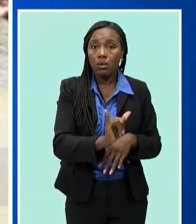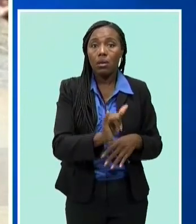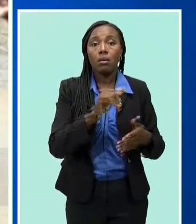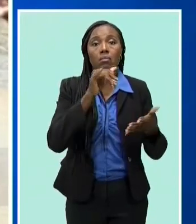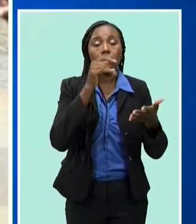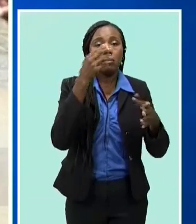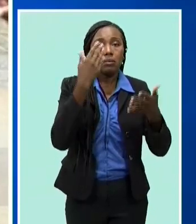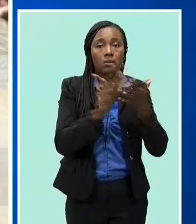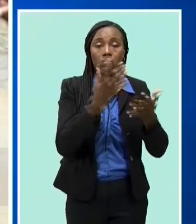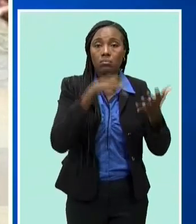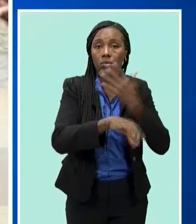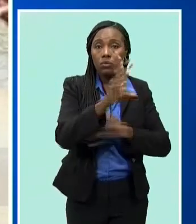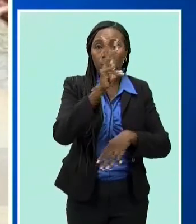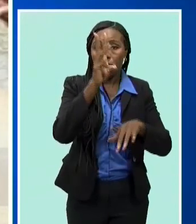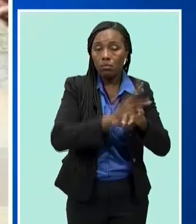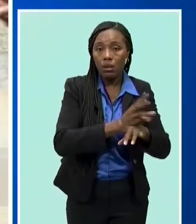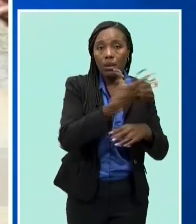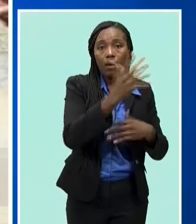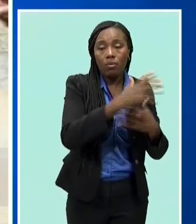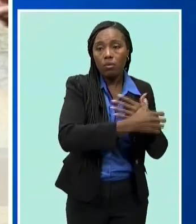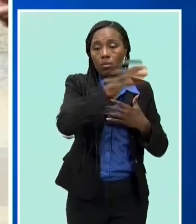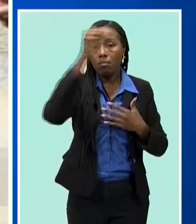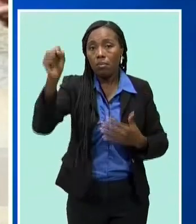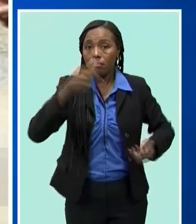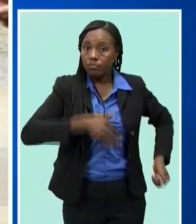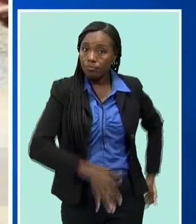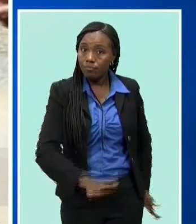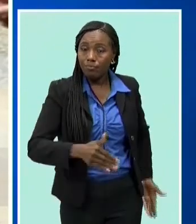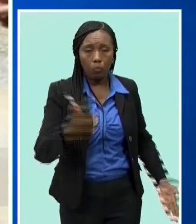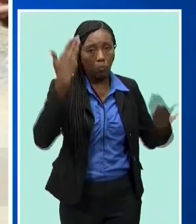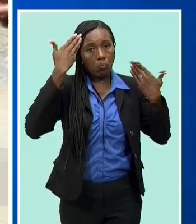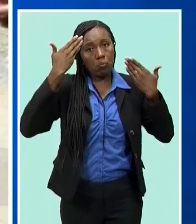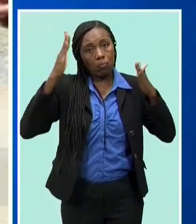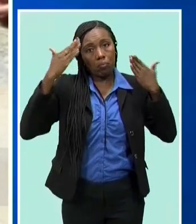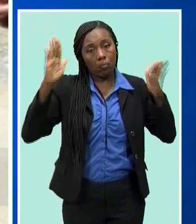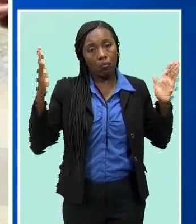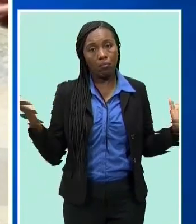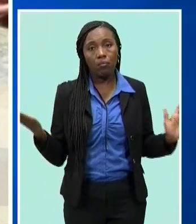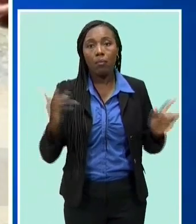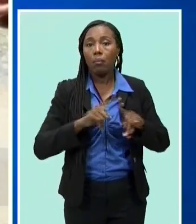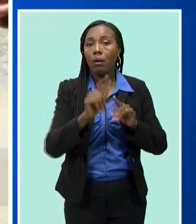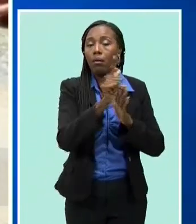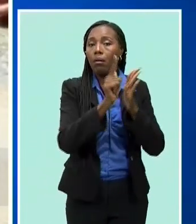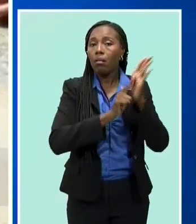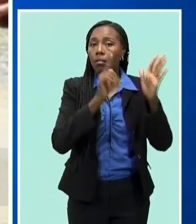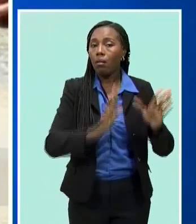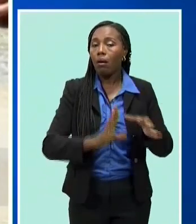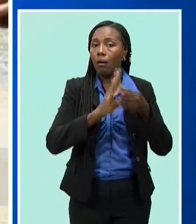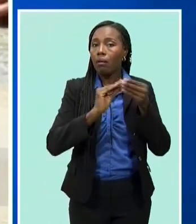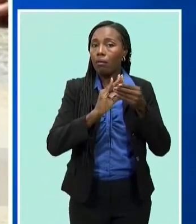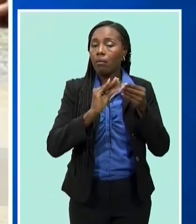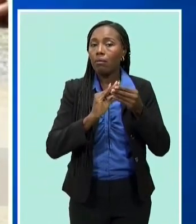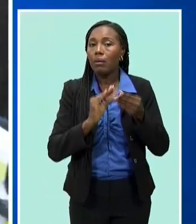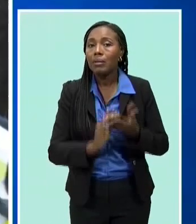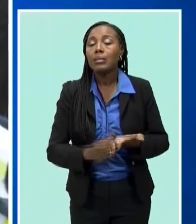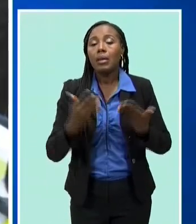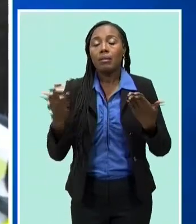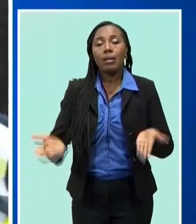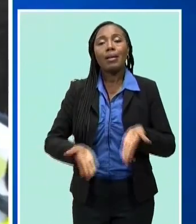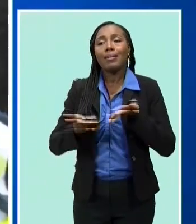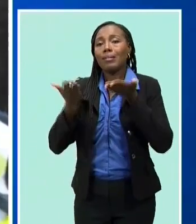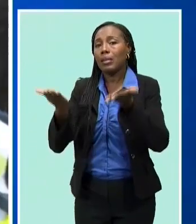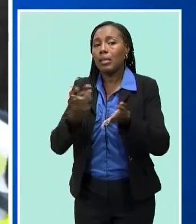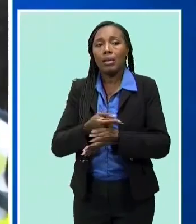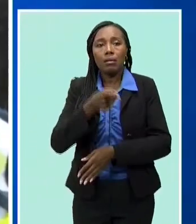to Guyana after serving her time in prison. Her attorney, Stephen Daniels, before sentencing had submitted to the court that